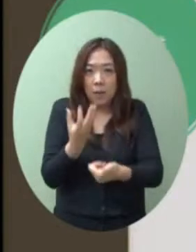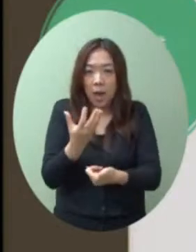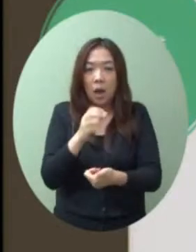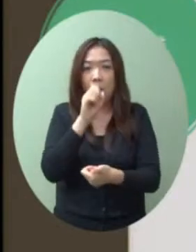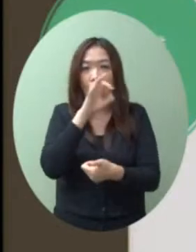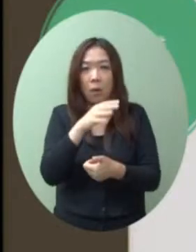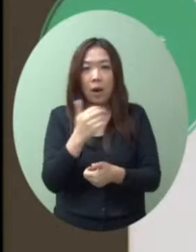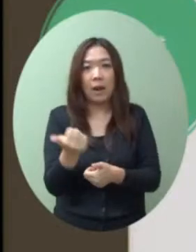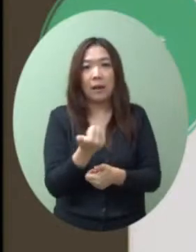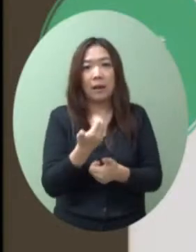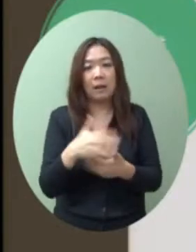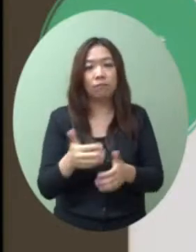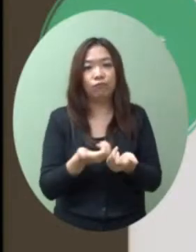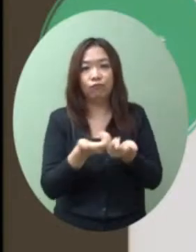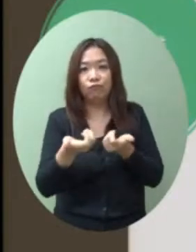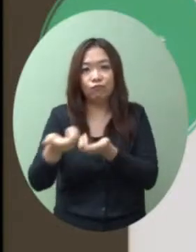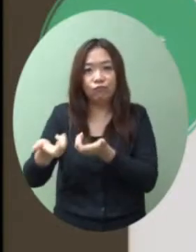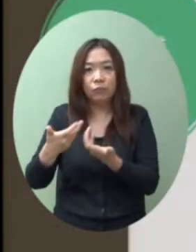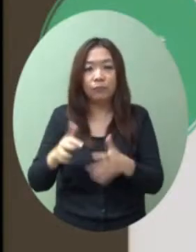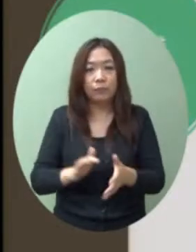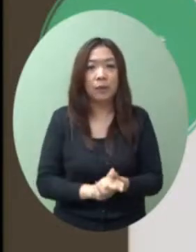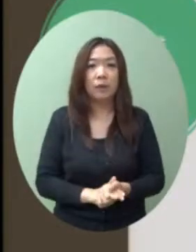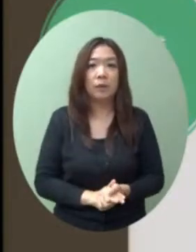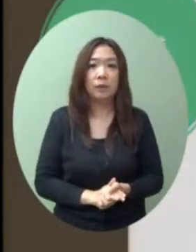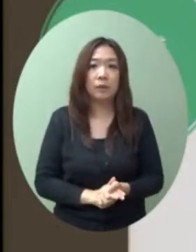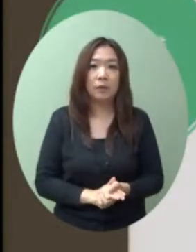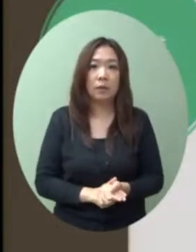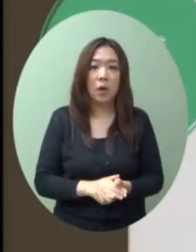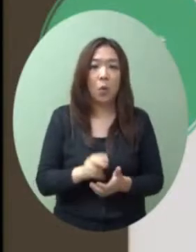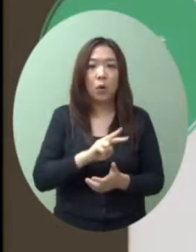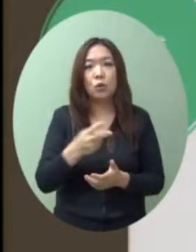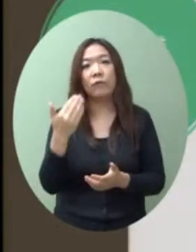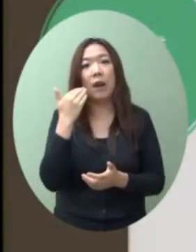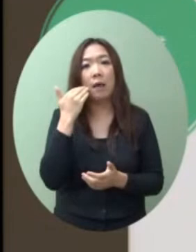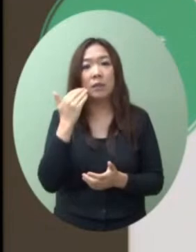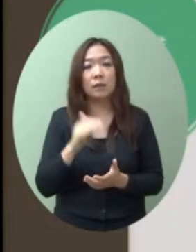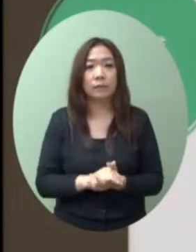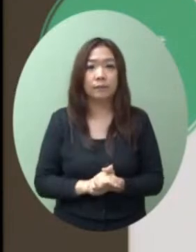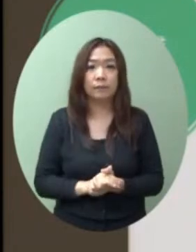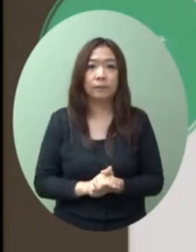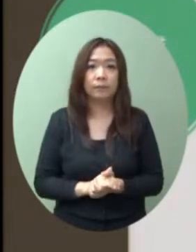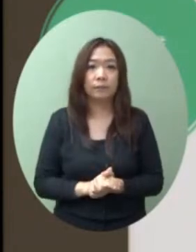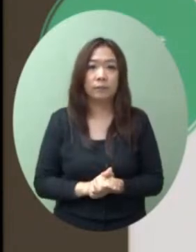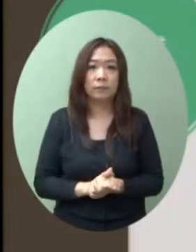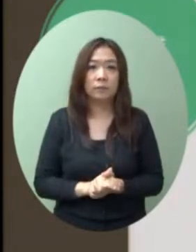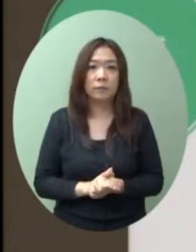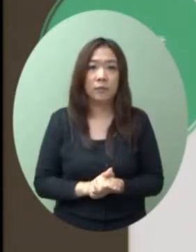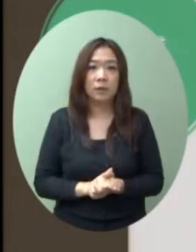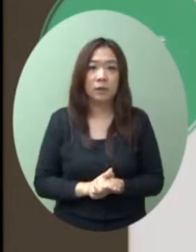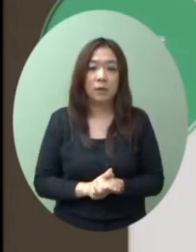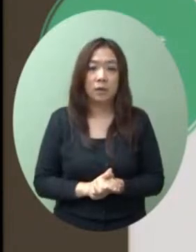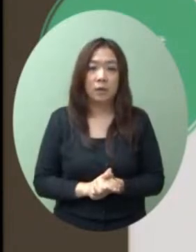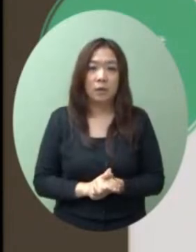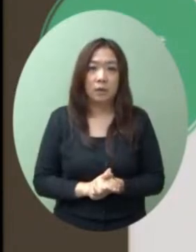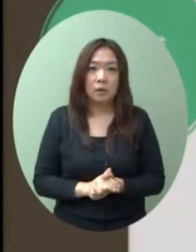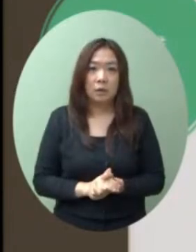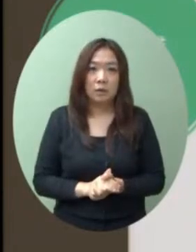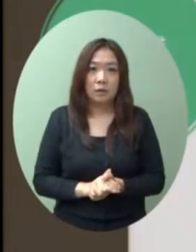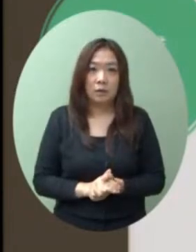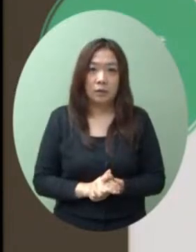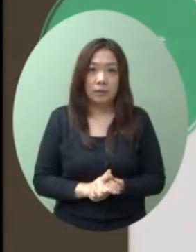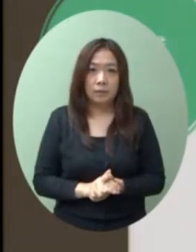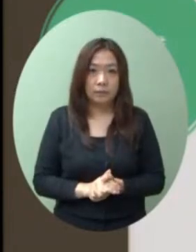any actions by the users. And notification would be sent that quarantine is completed,